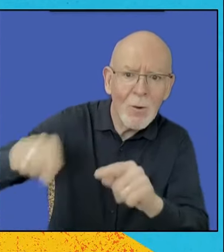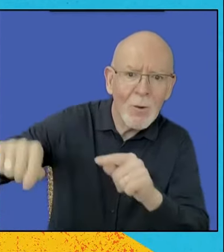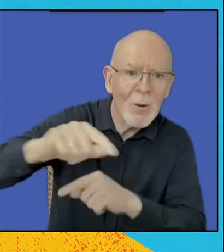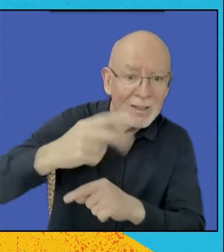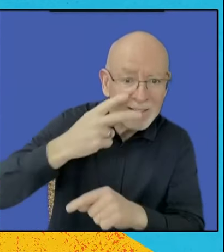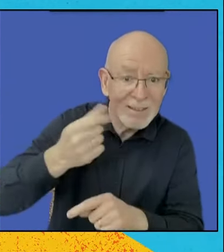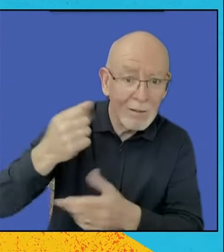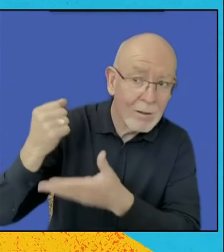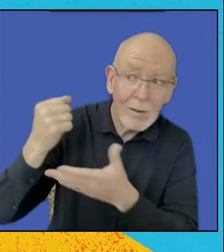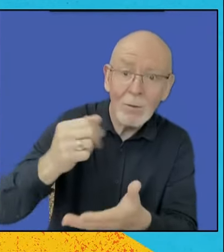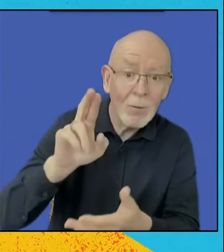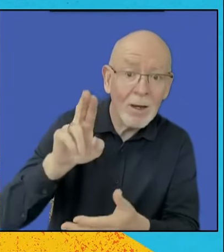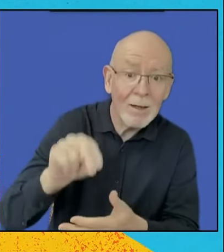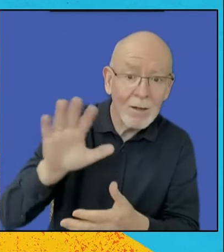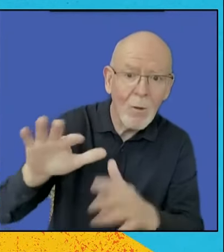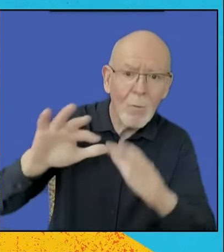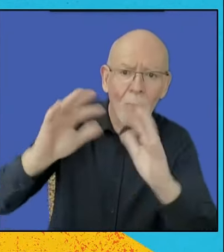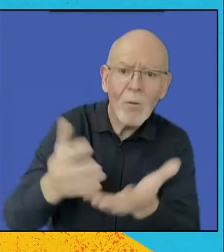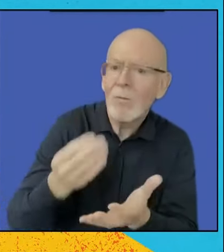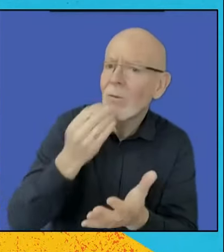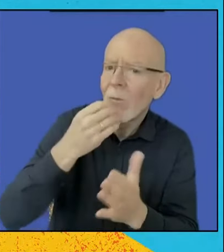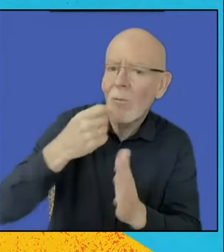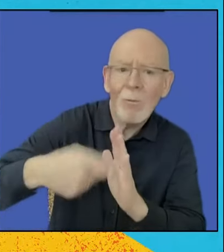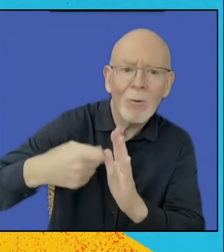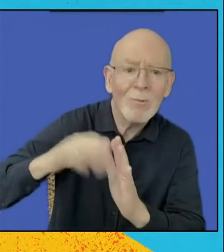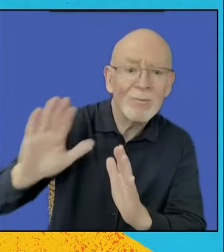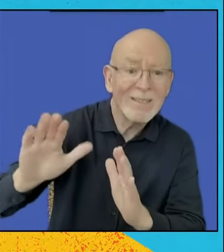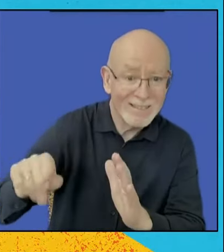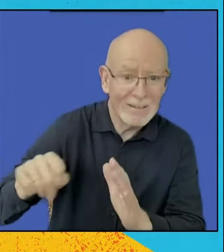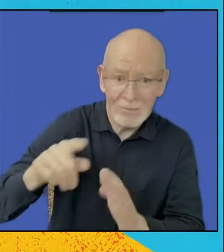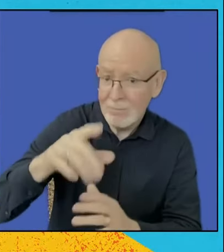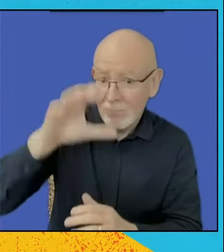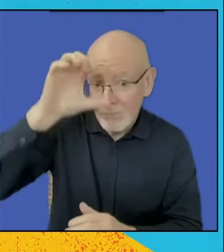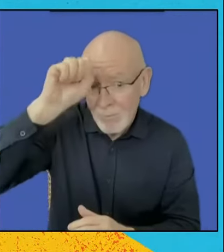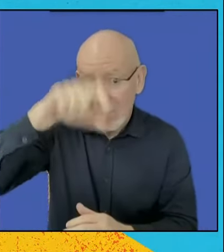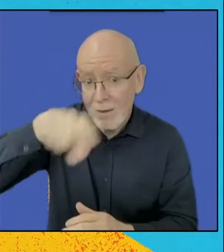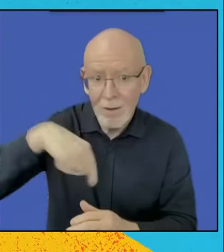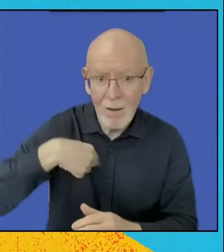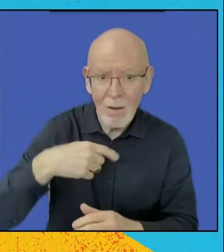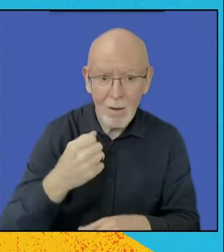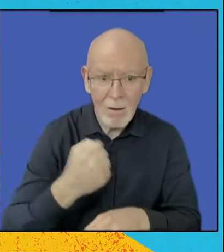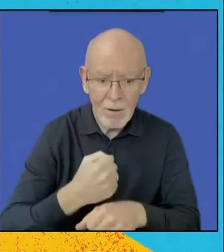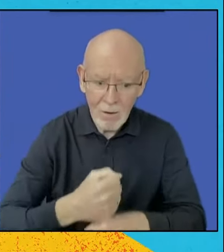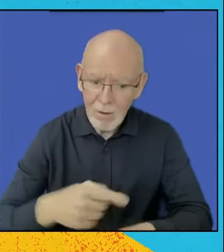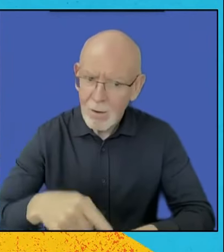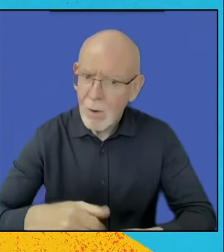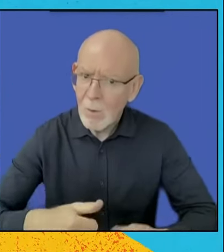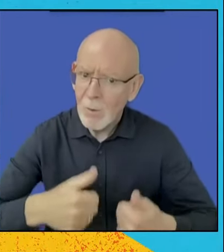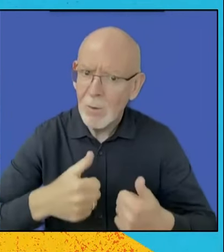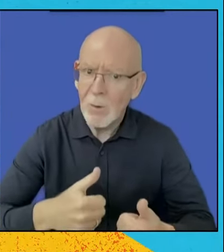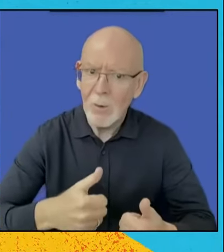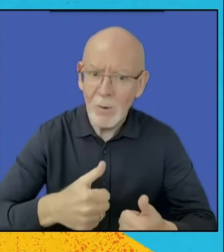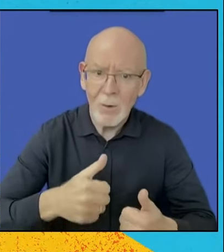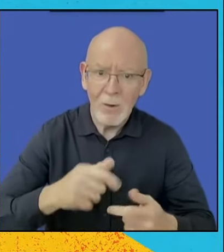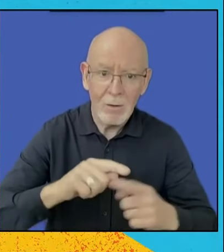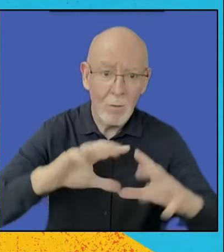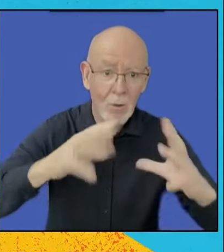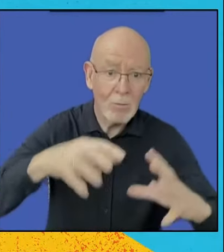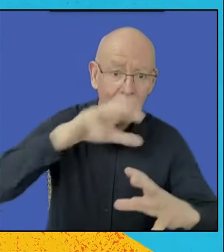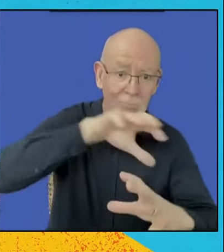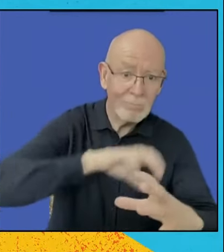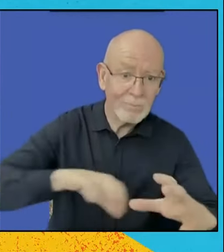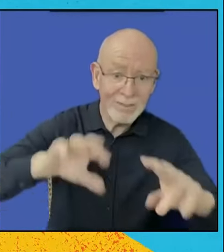social entrepreneurship is not easy. It takes time and effort to really make a difference. So I want to end